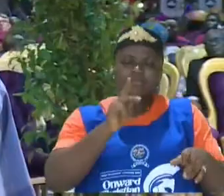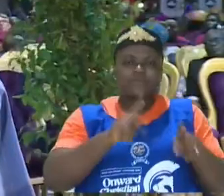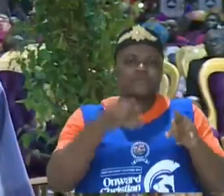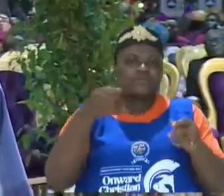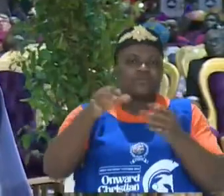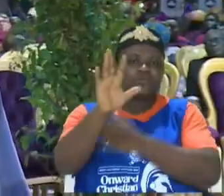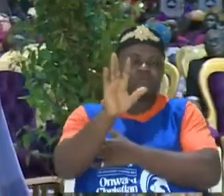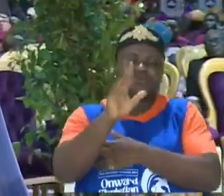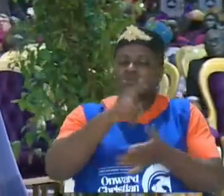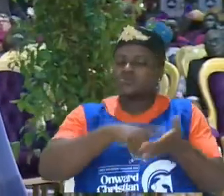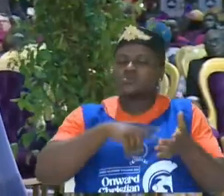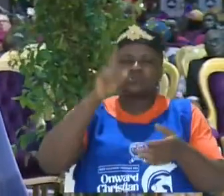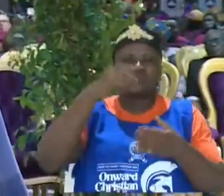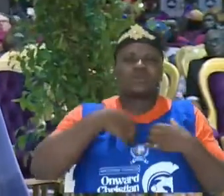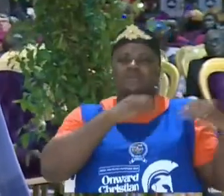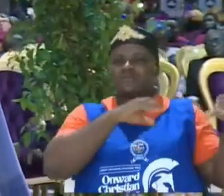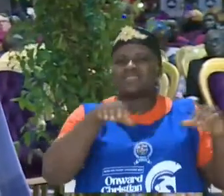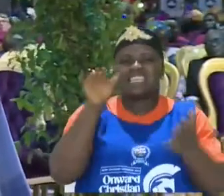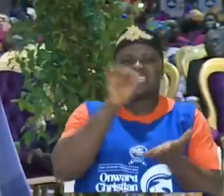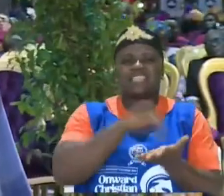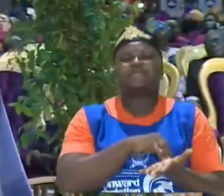again.